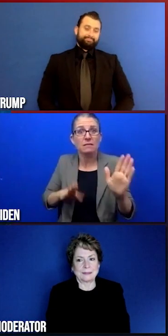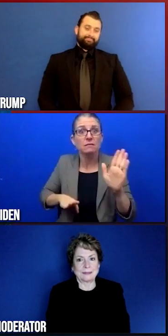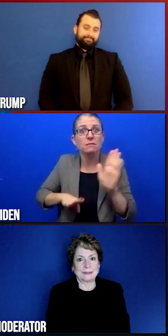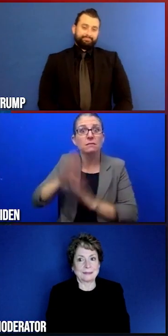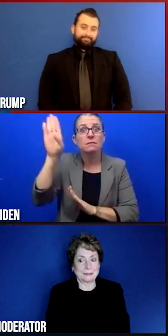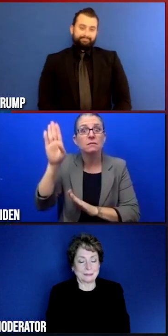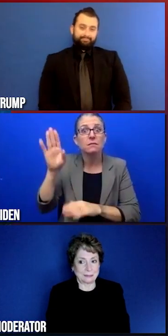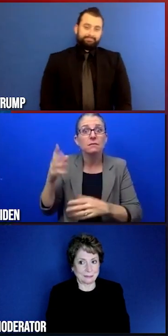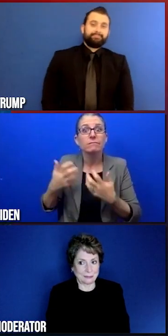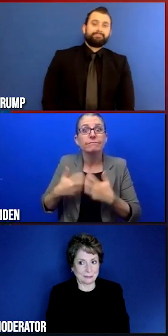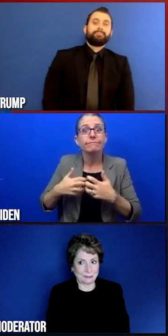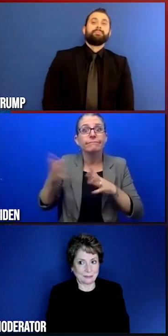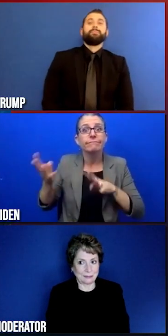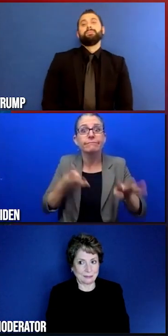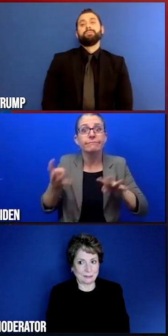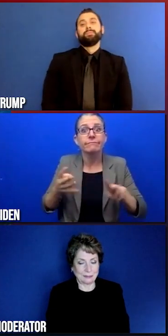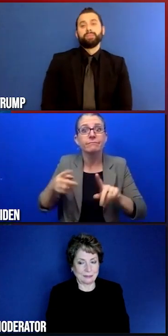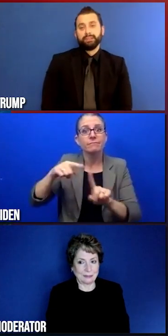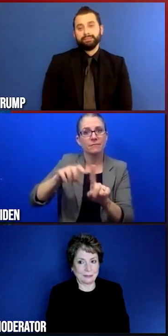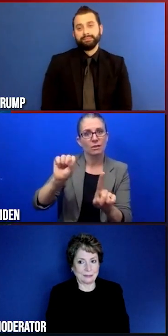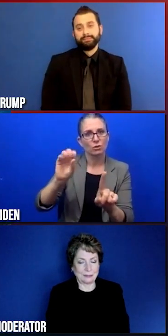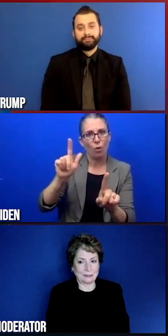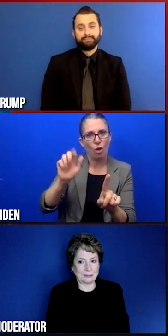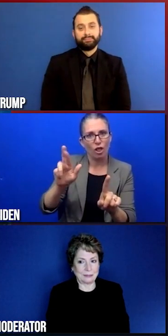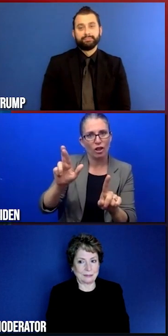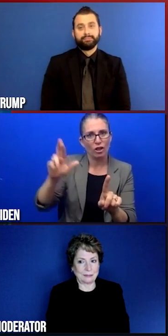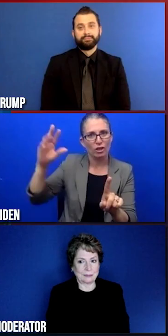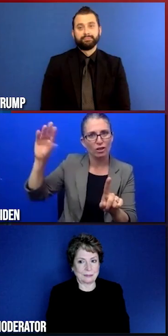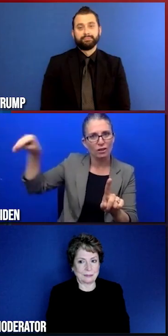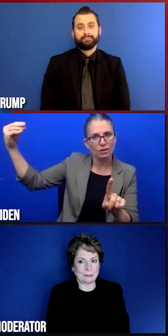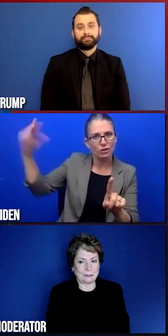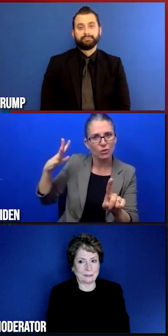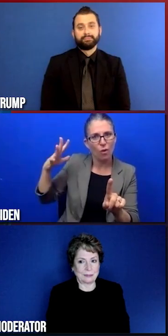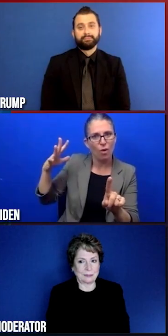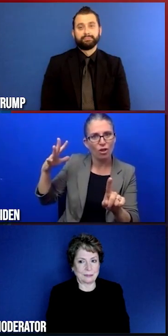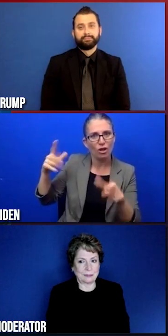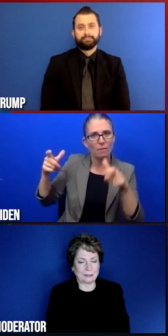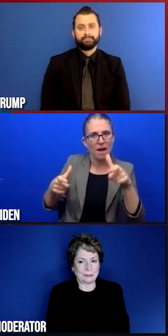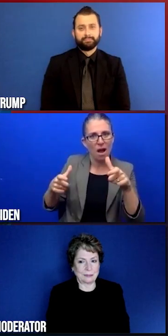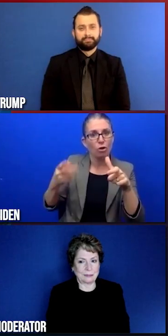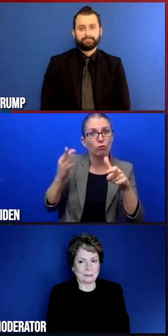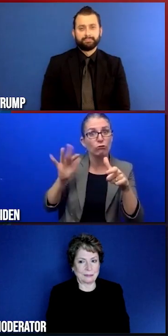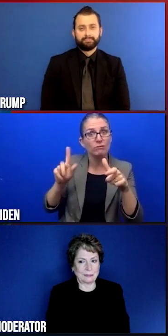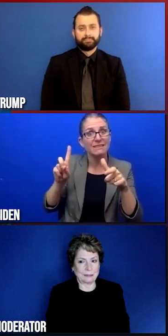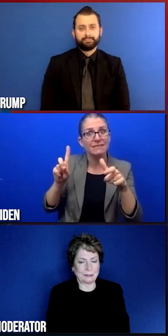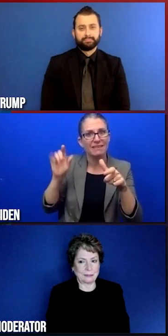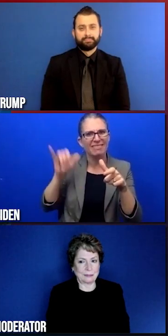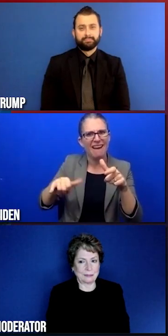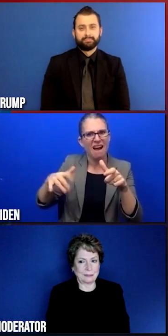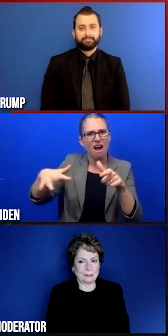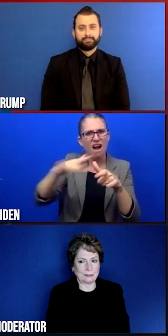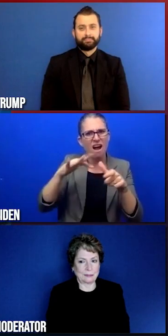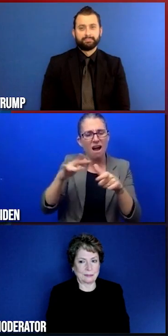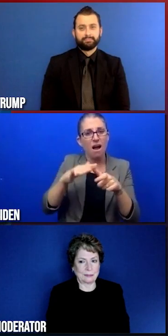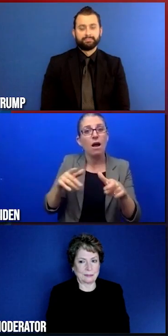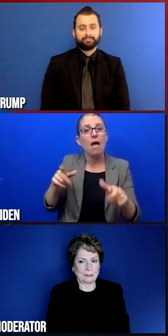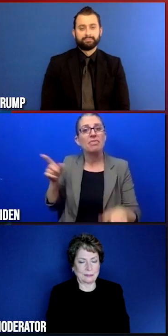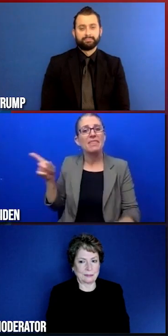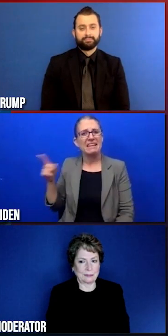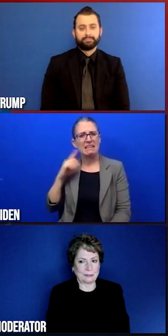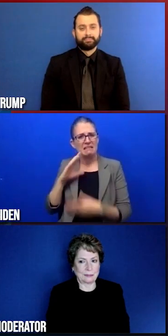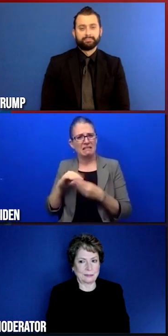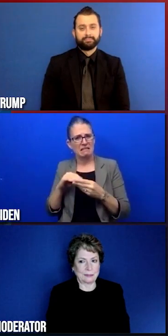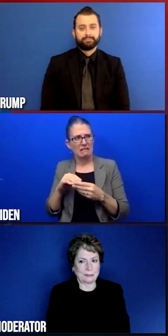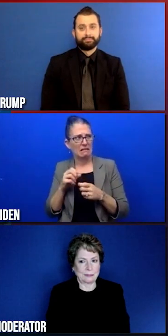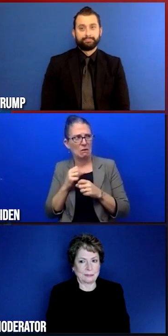solar energy and wind. He thinks wind causes cancer, windmills. It's the fastest growing jobs, and they pay good